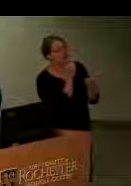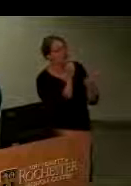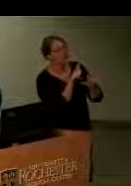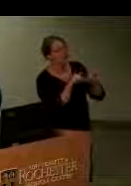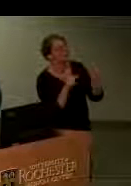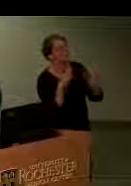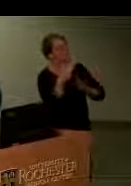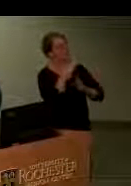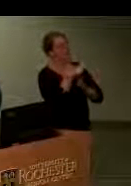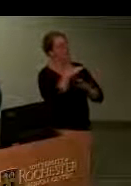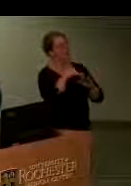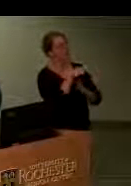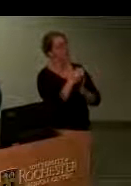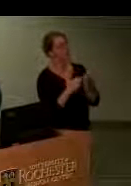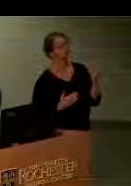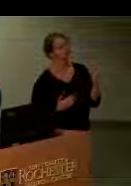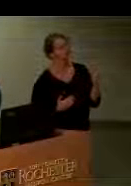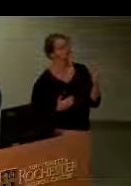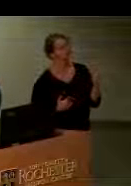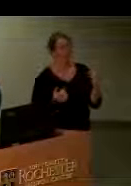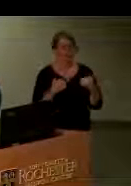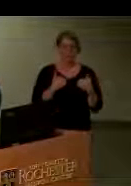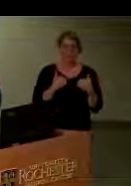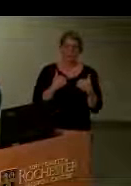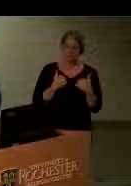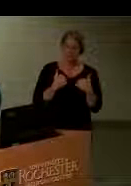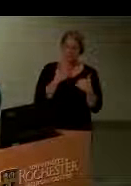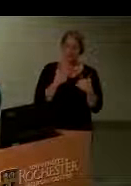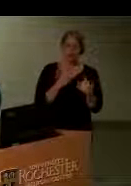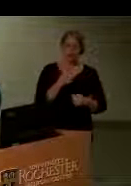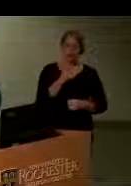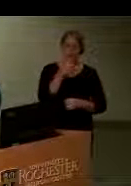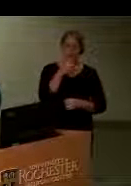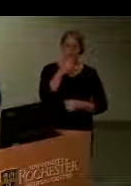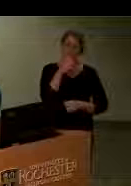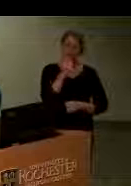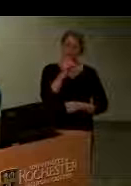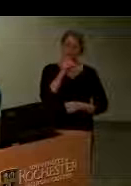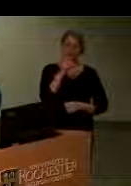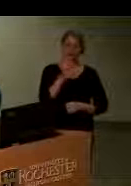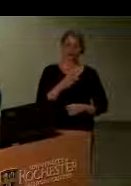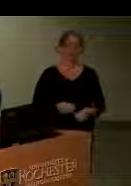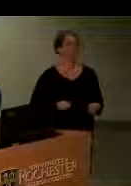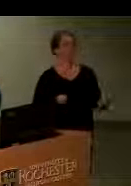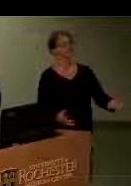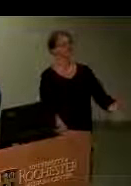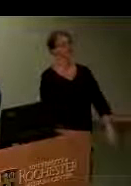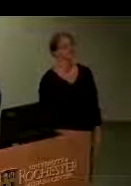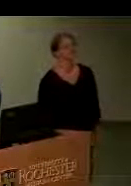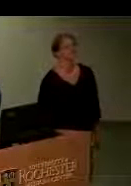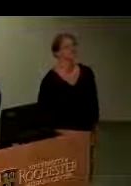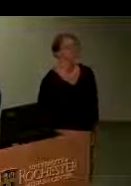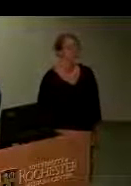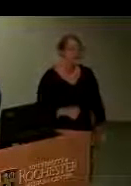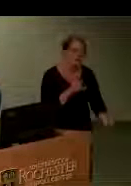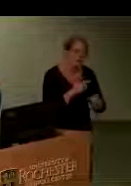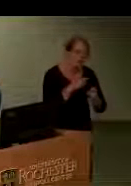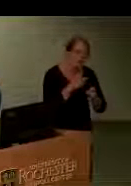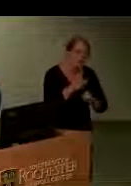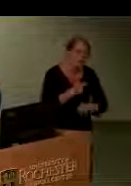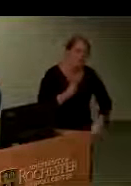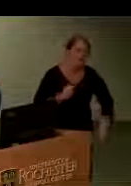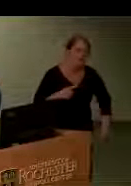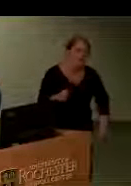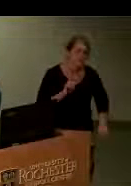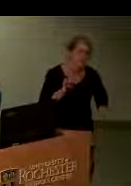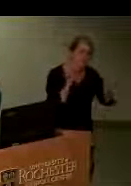number one on your list? I said, Strong Memorial. And he goes like this. Are you kidding me? You're